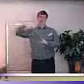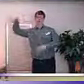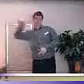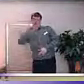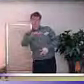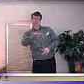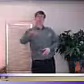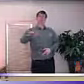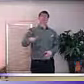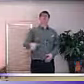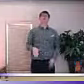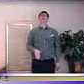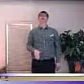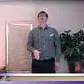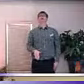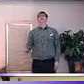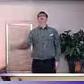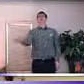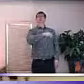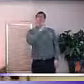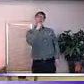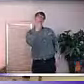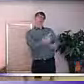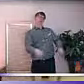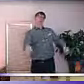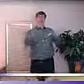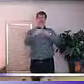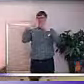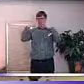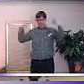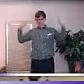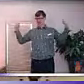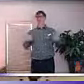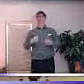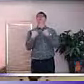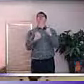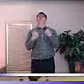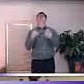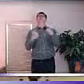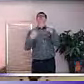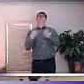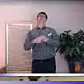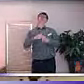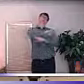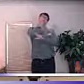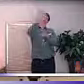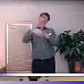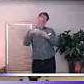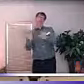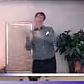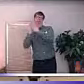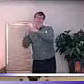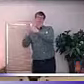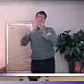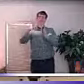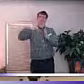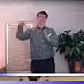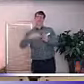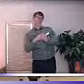presence. We right now are basking in that energy of all that is, that